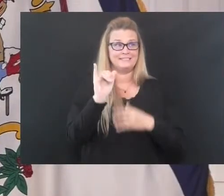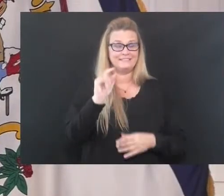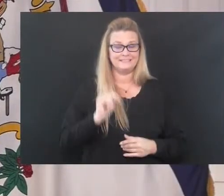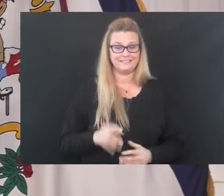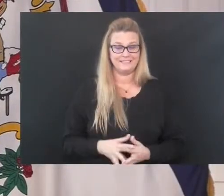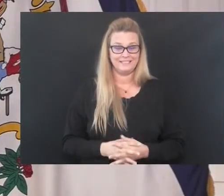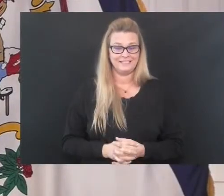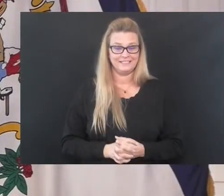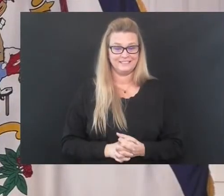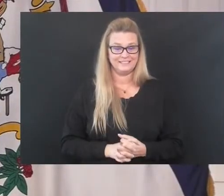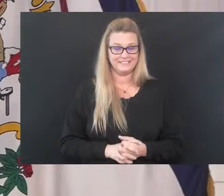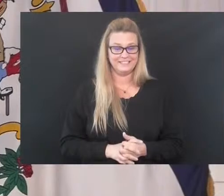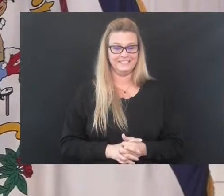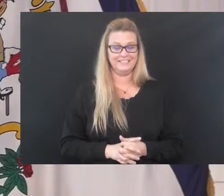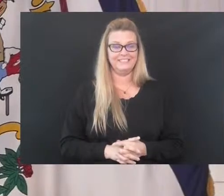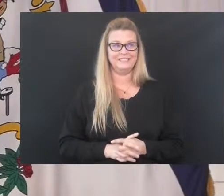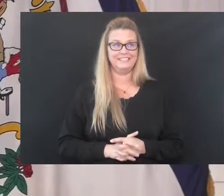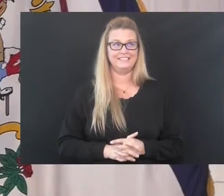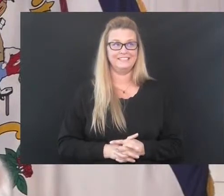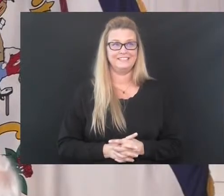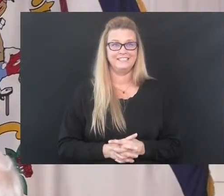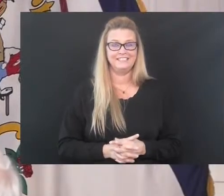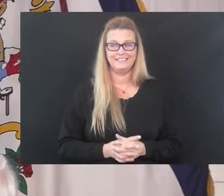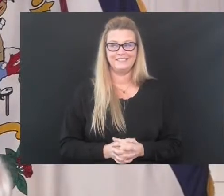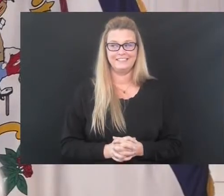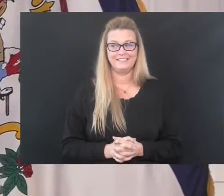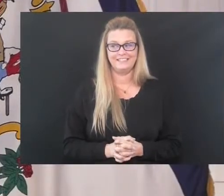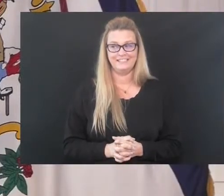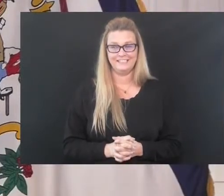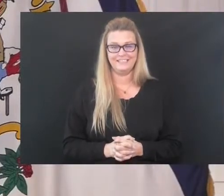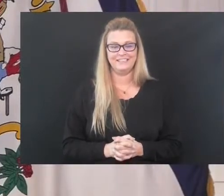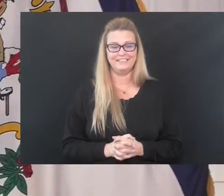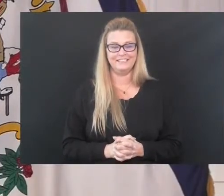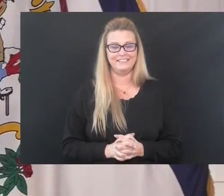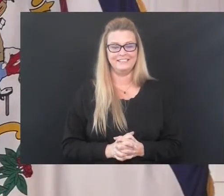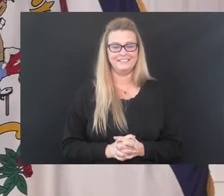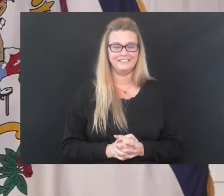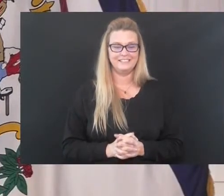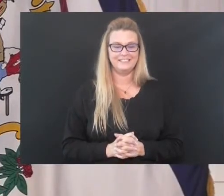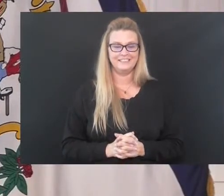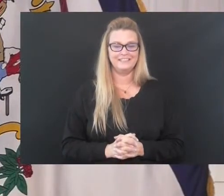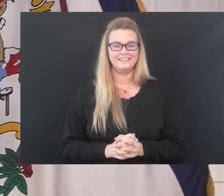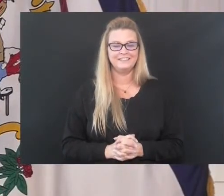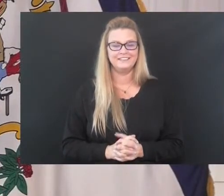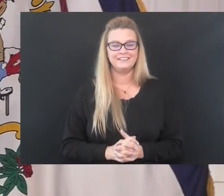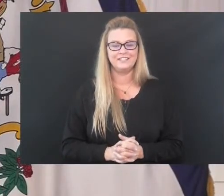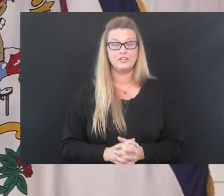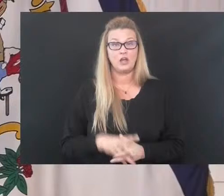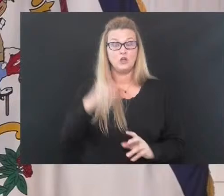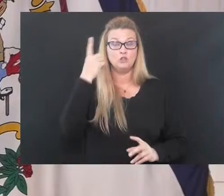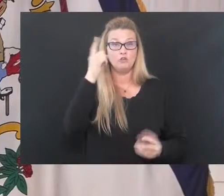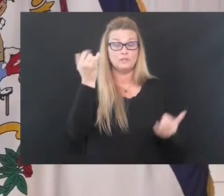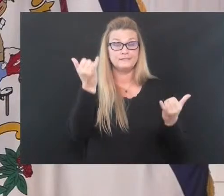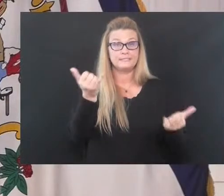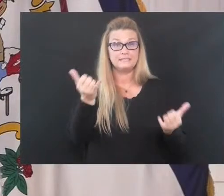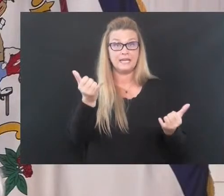Okay. I love it. All right. If you've got today